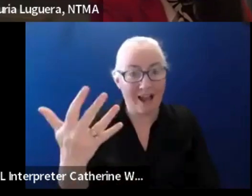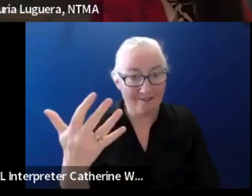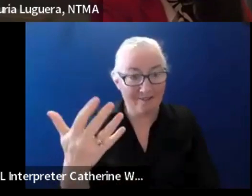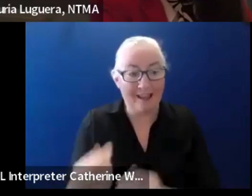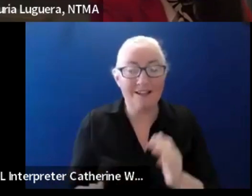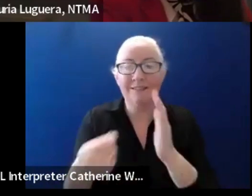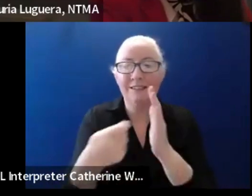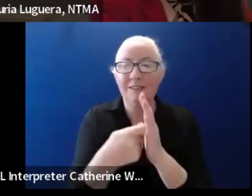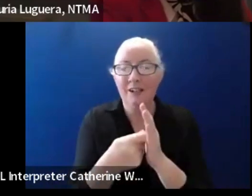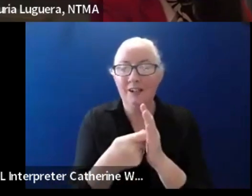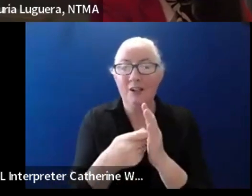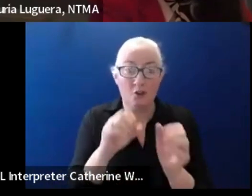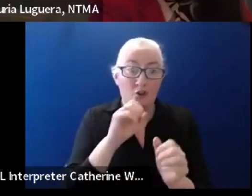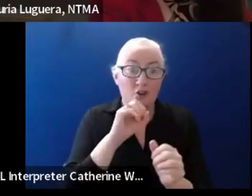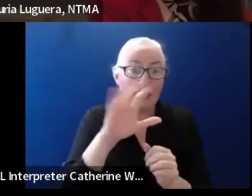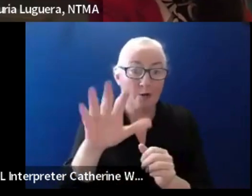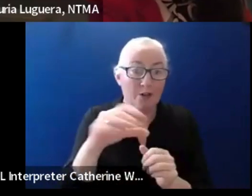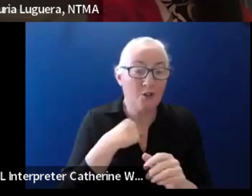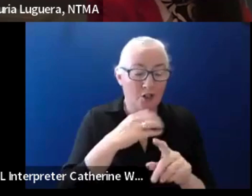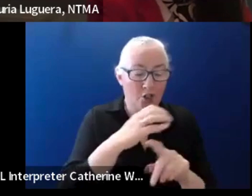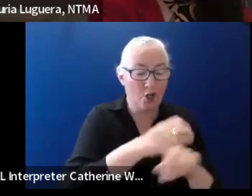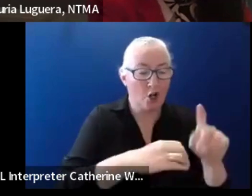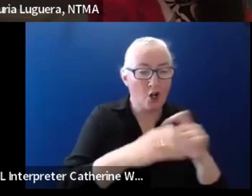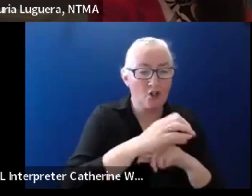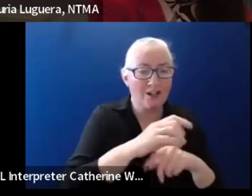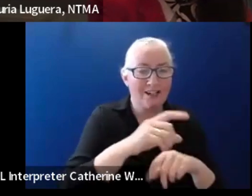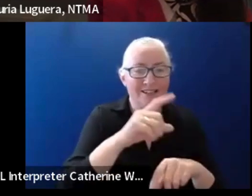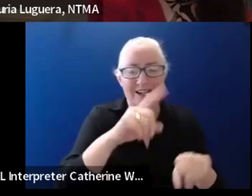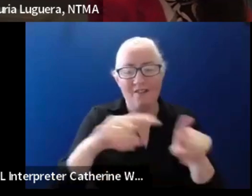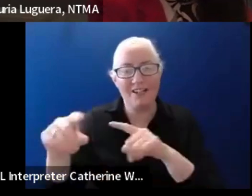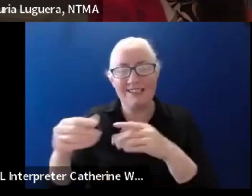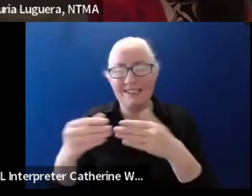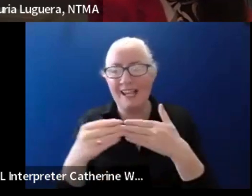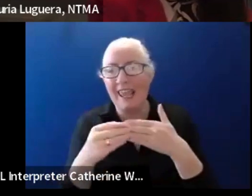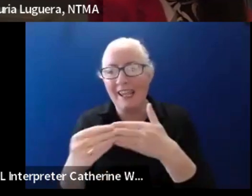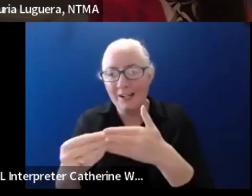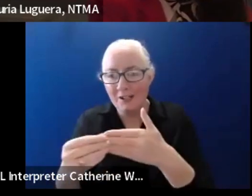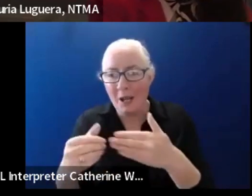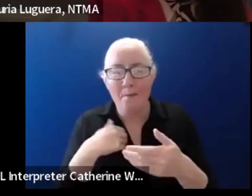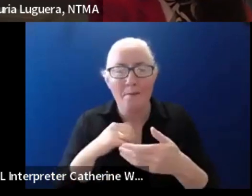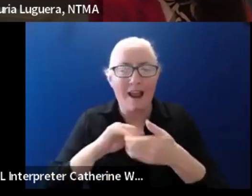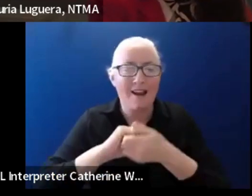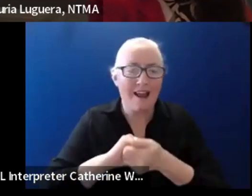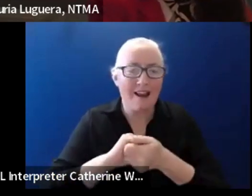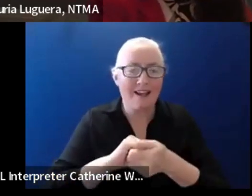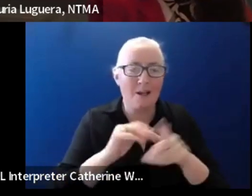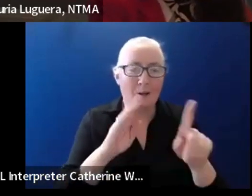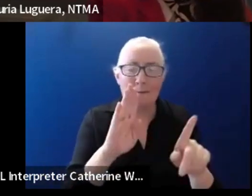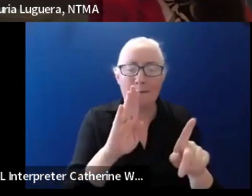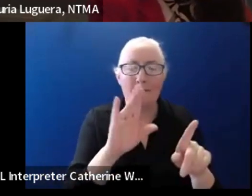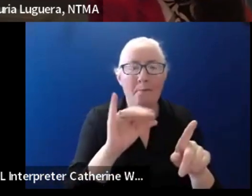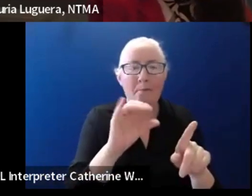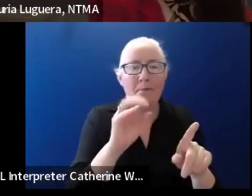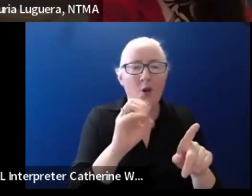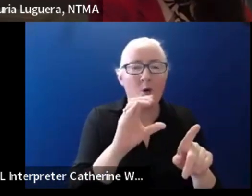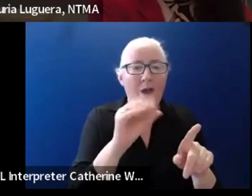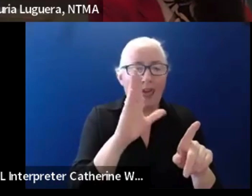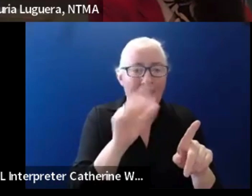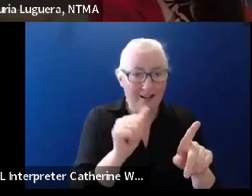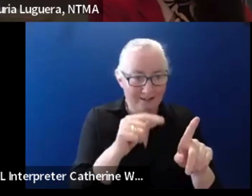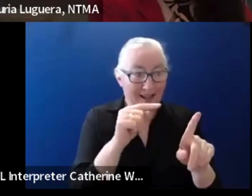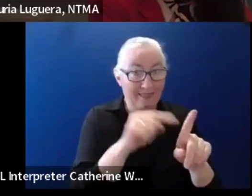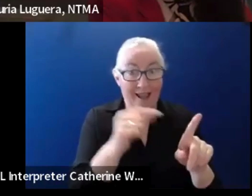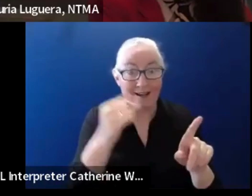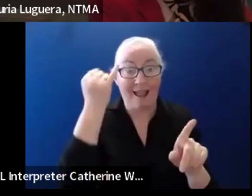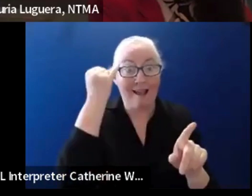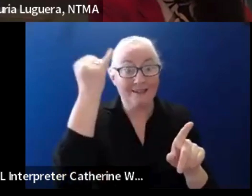that, give a shout out to the cultural diversity lead, my colleague and dear friend Biola. So the idea came really